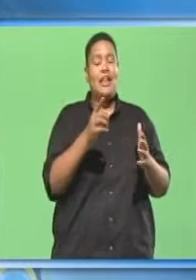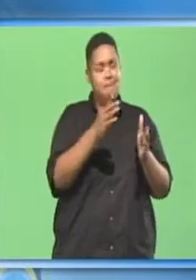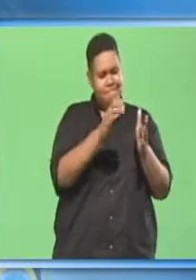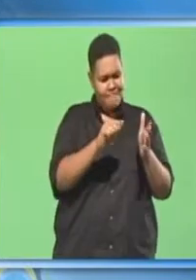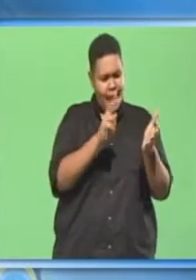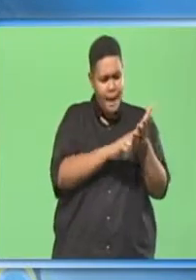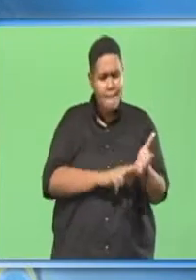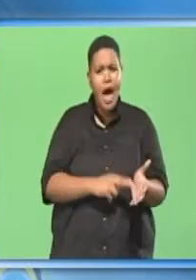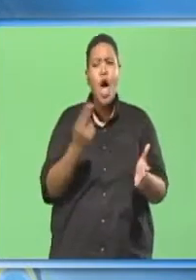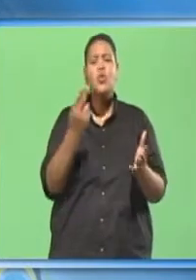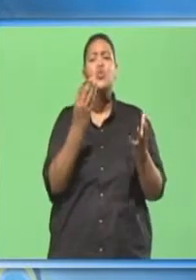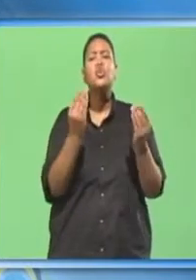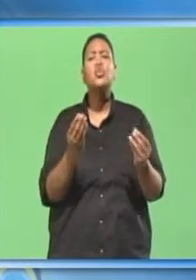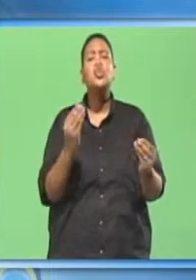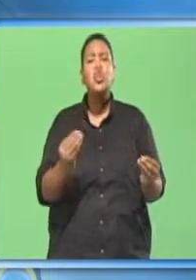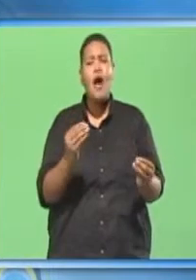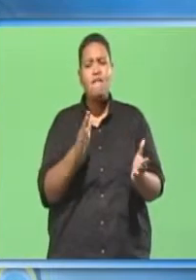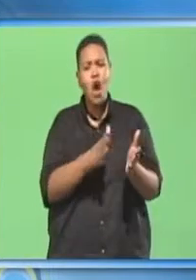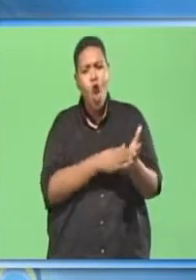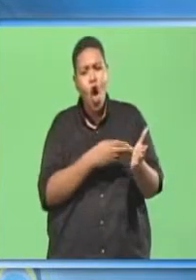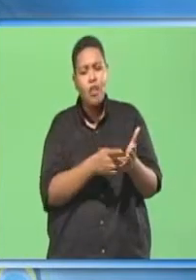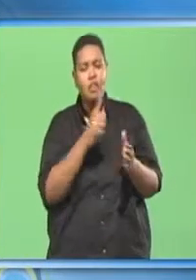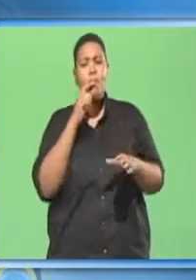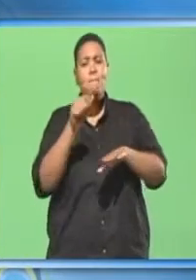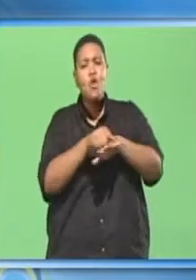applied using a soft cloth, brush,